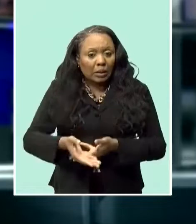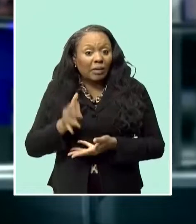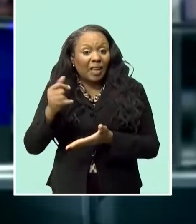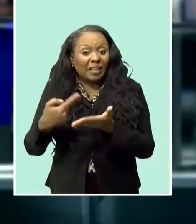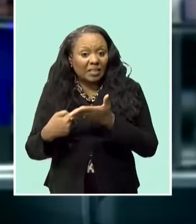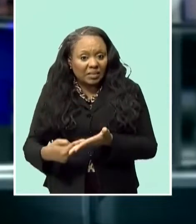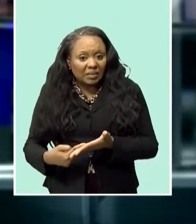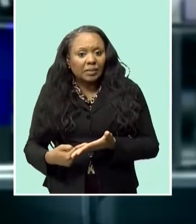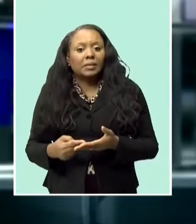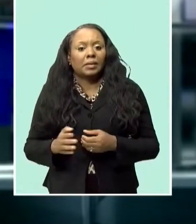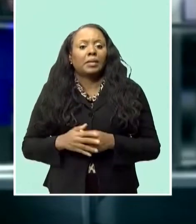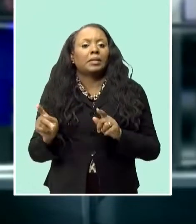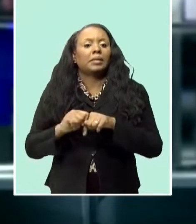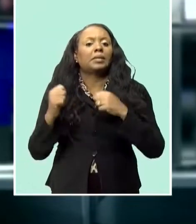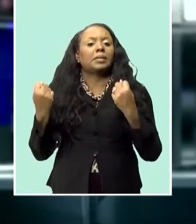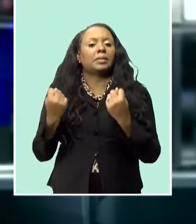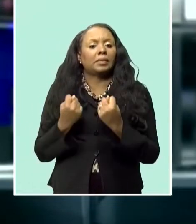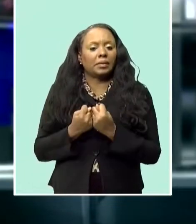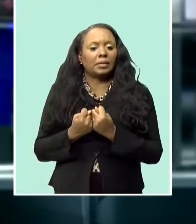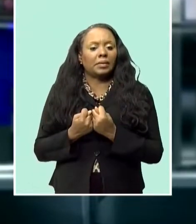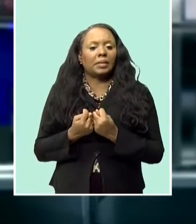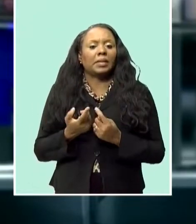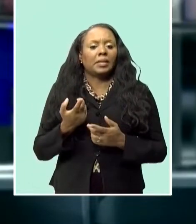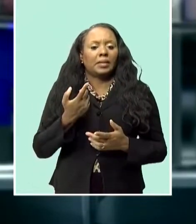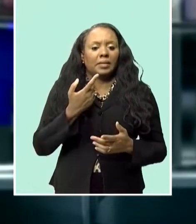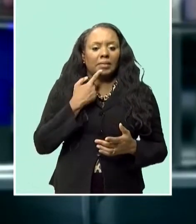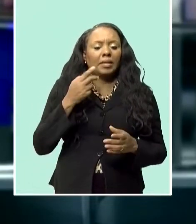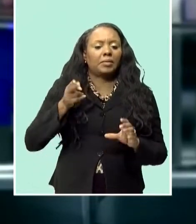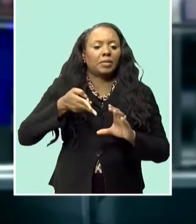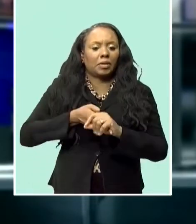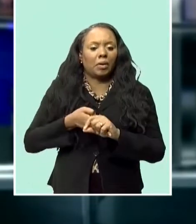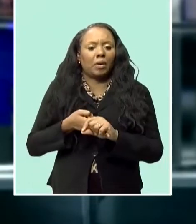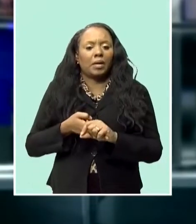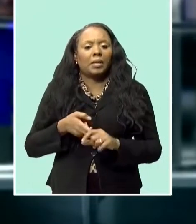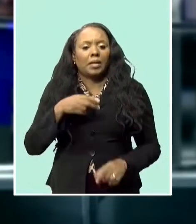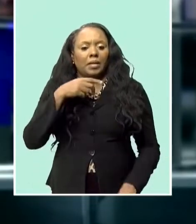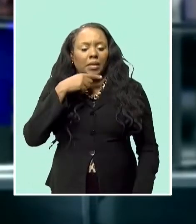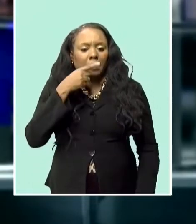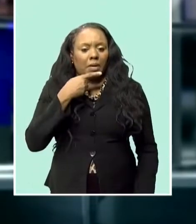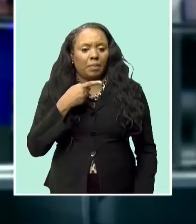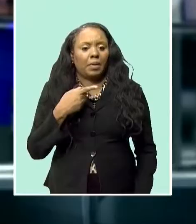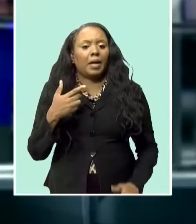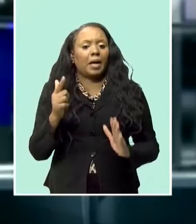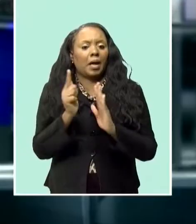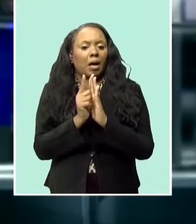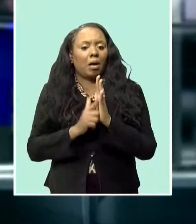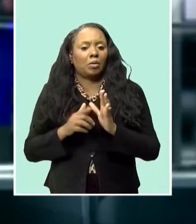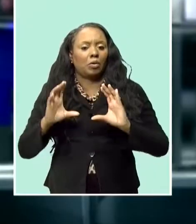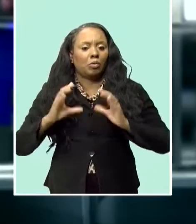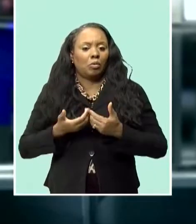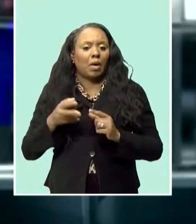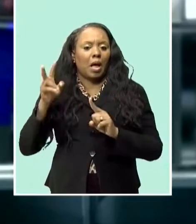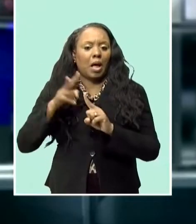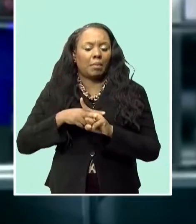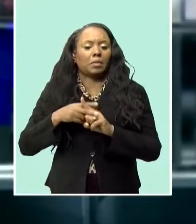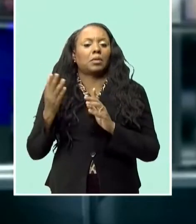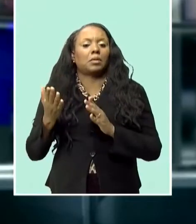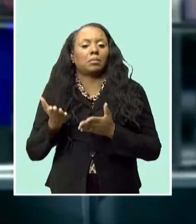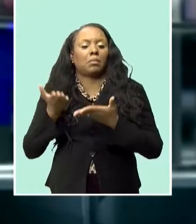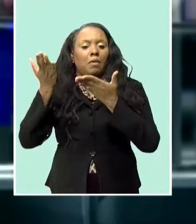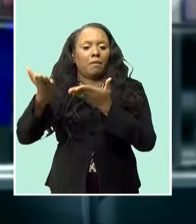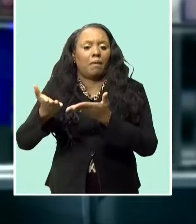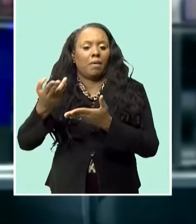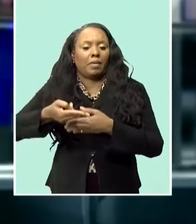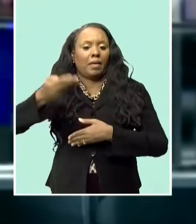that point the team of Tricia Watson and David Simpson indicated they were joining the Public Counsel's application before the